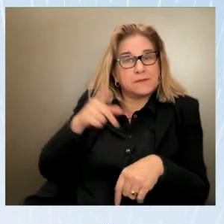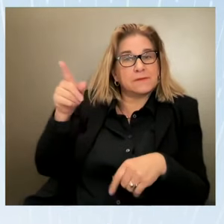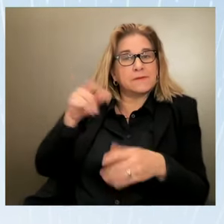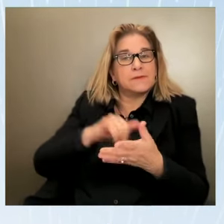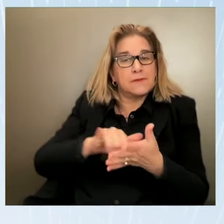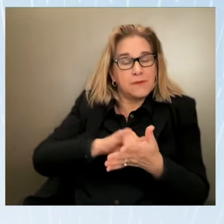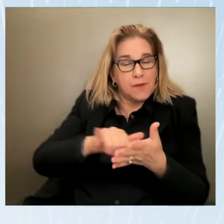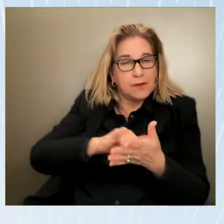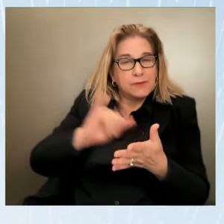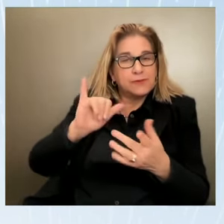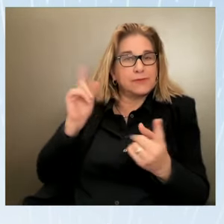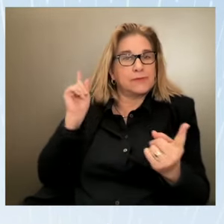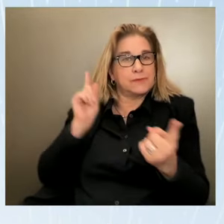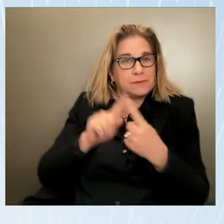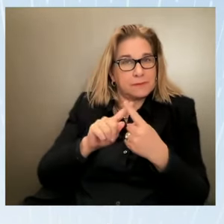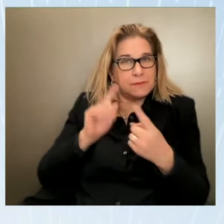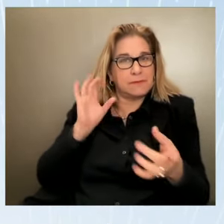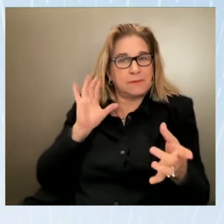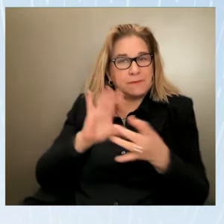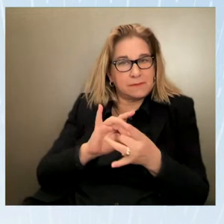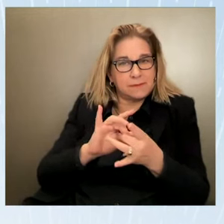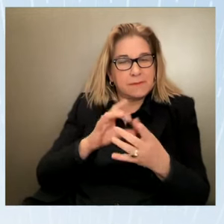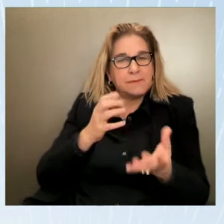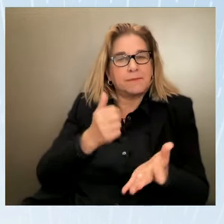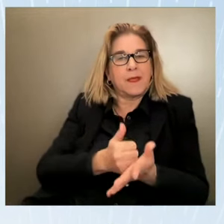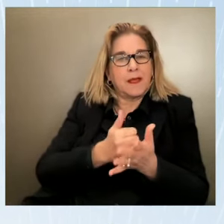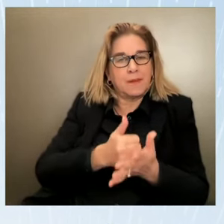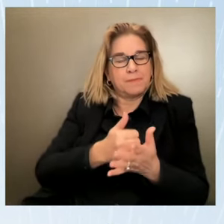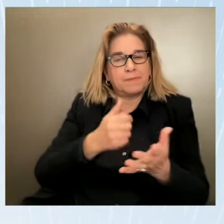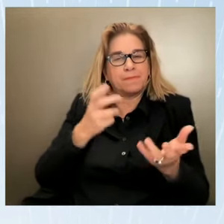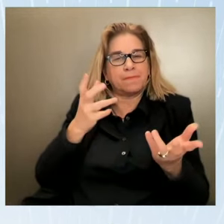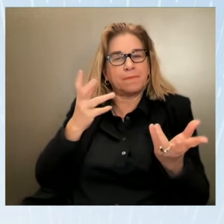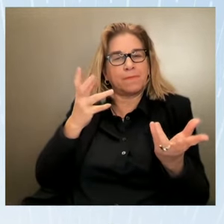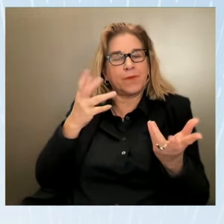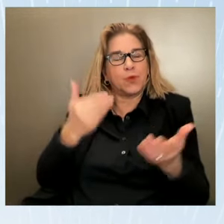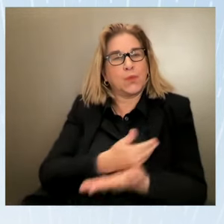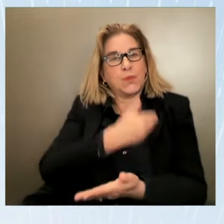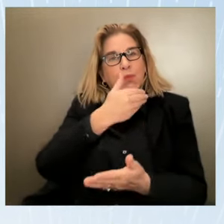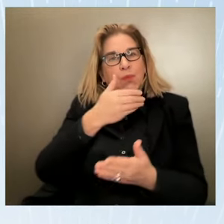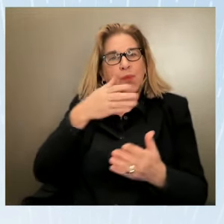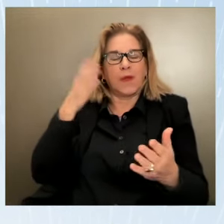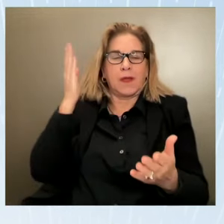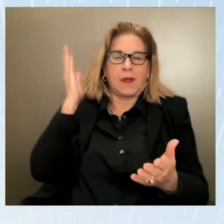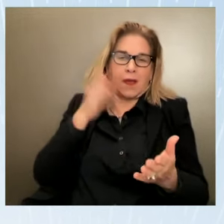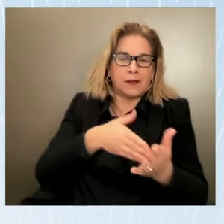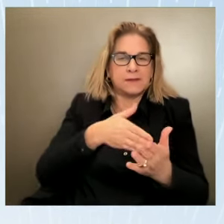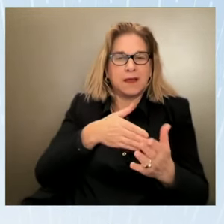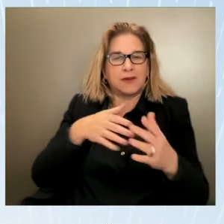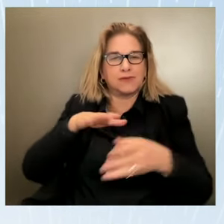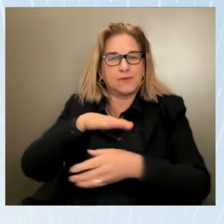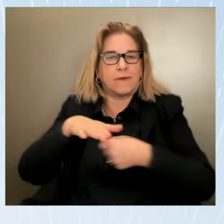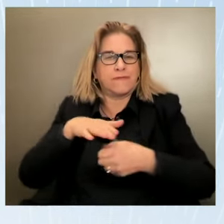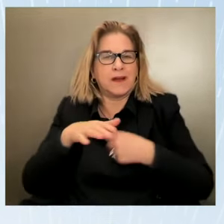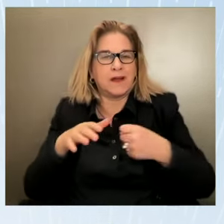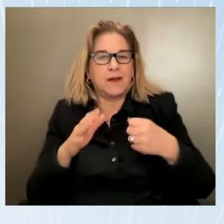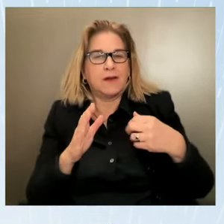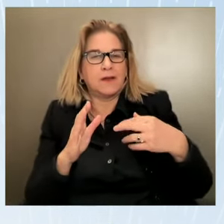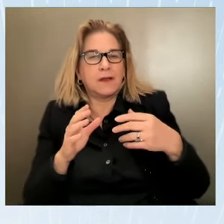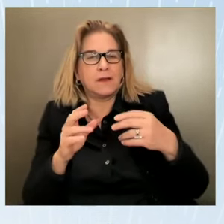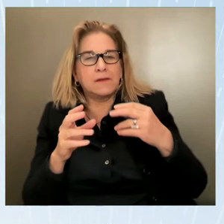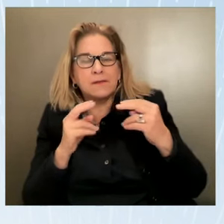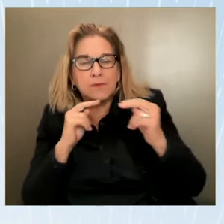biennial anti-trafficking resolution. And in our negotiations, we stress the importance of implementing the